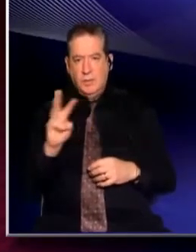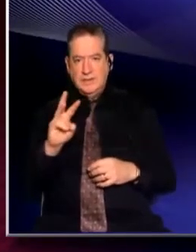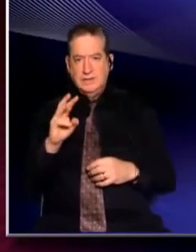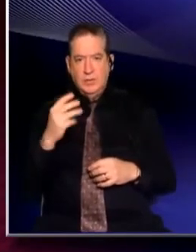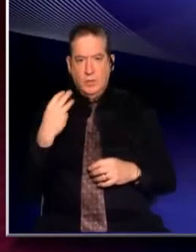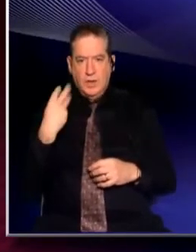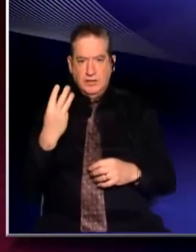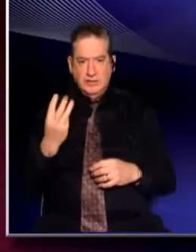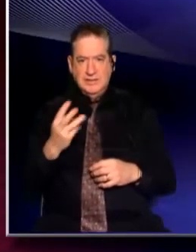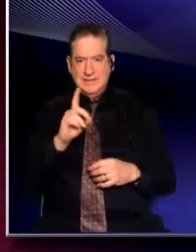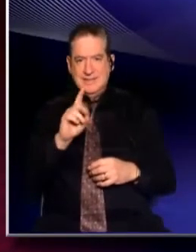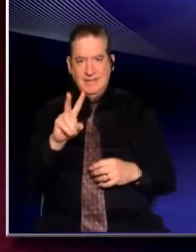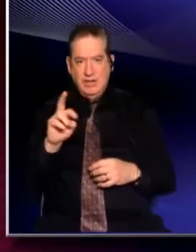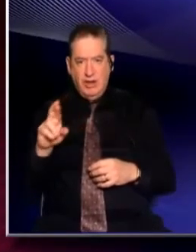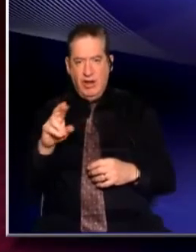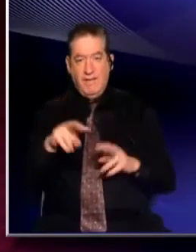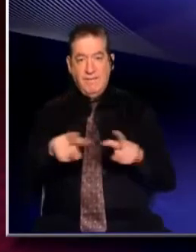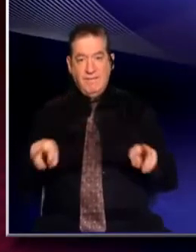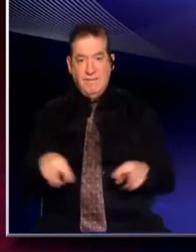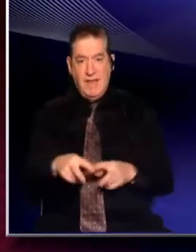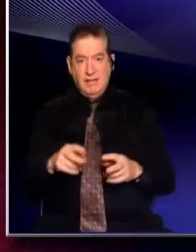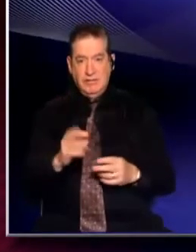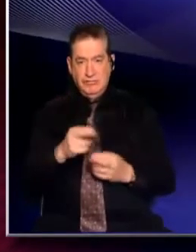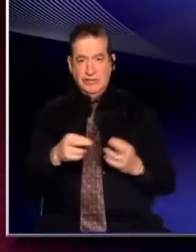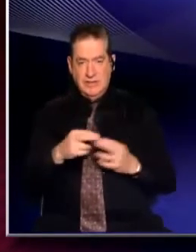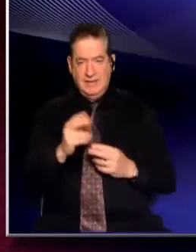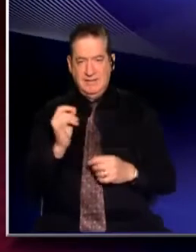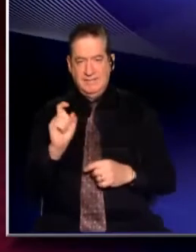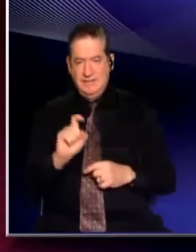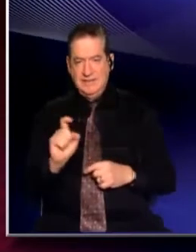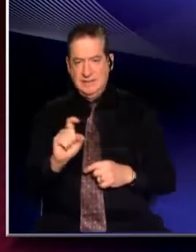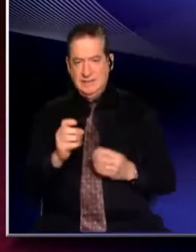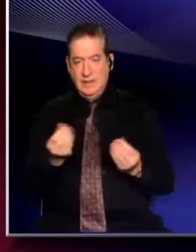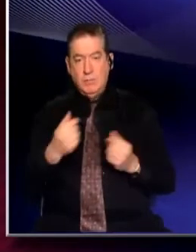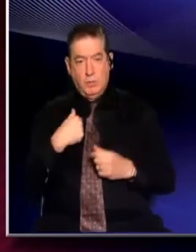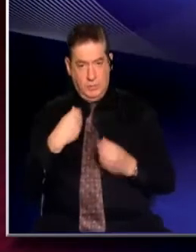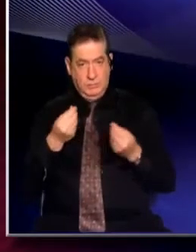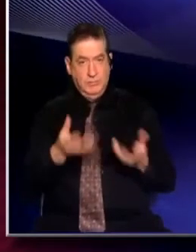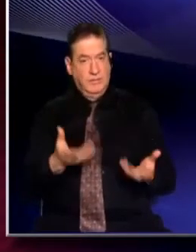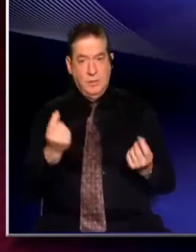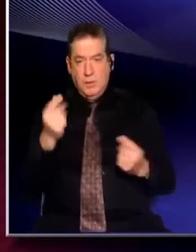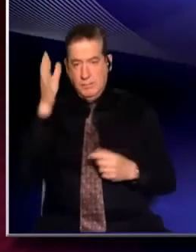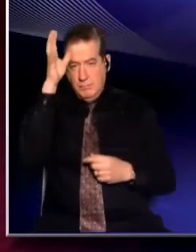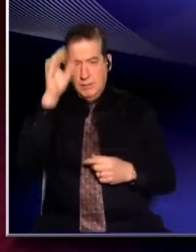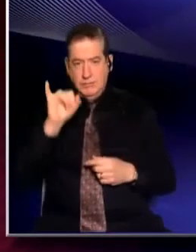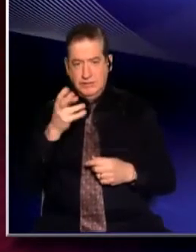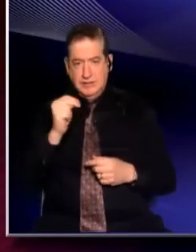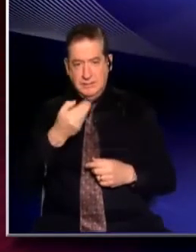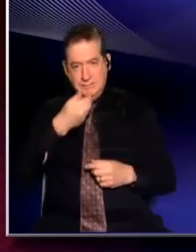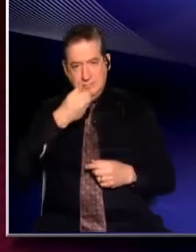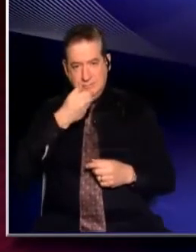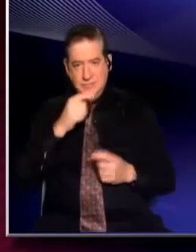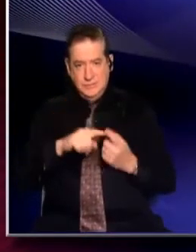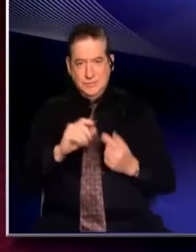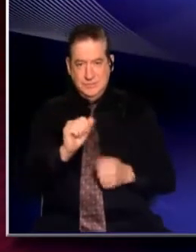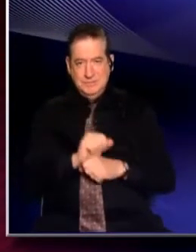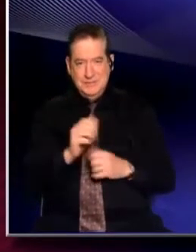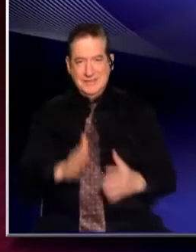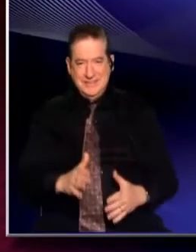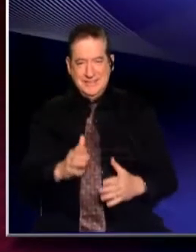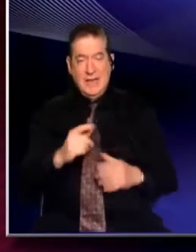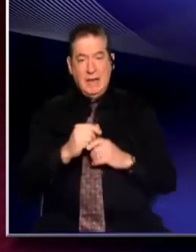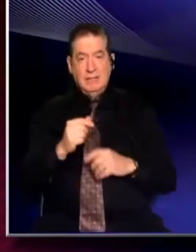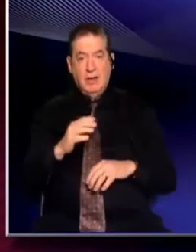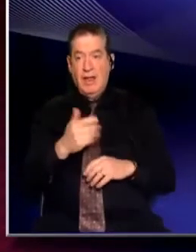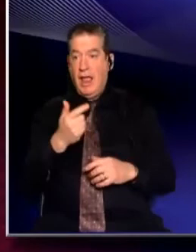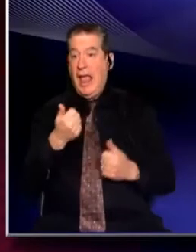DVR, our Desert Valley region, and the Phoenix campus. We provided Papa John's to our employees, and we called the event, "Any Way